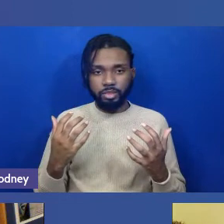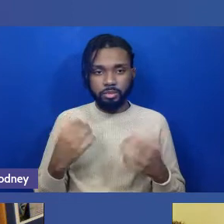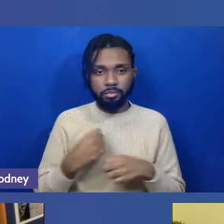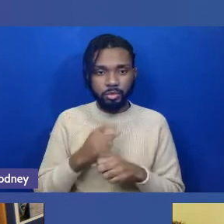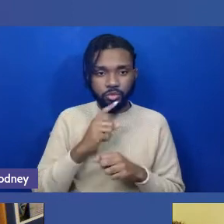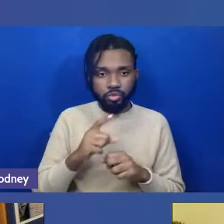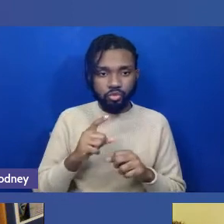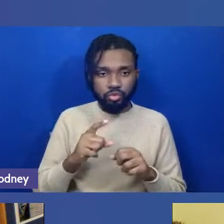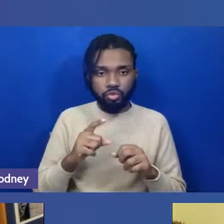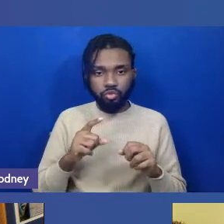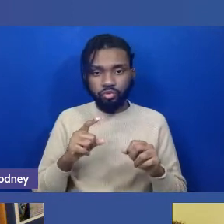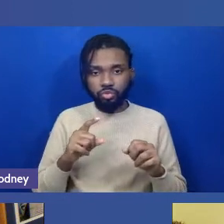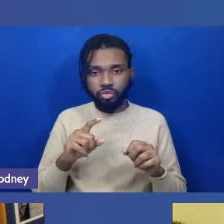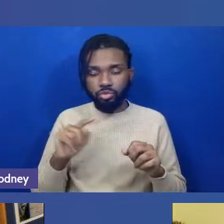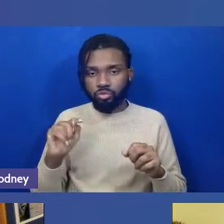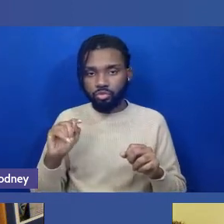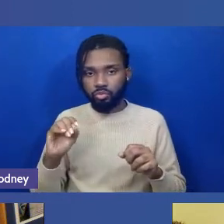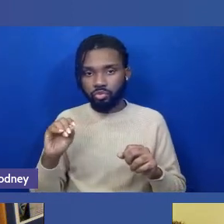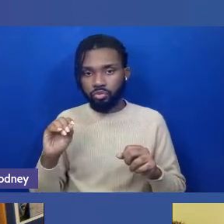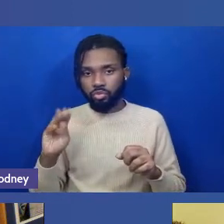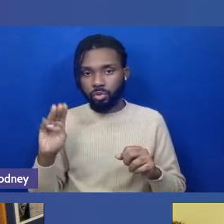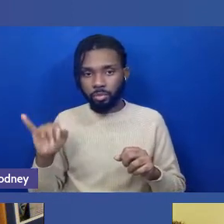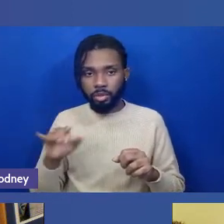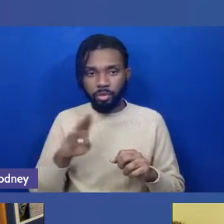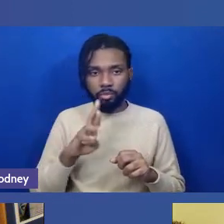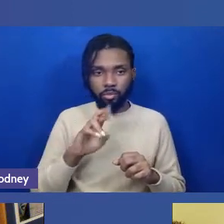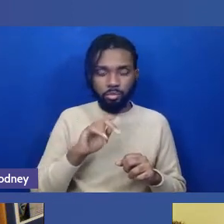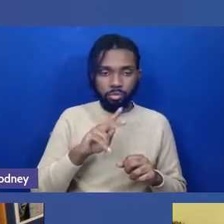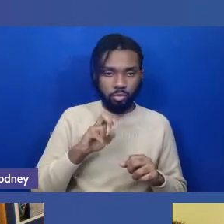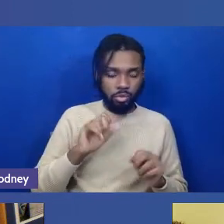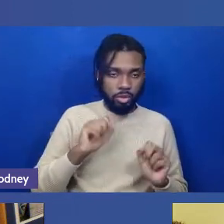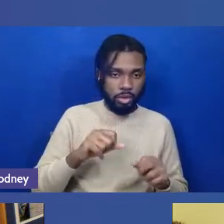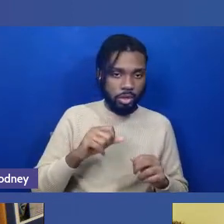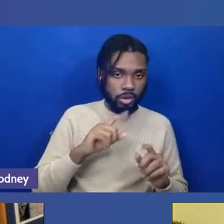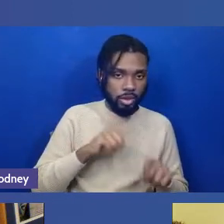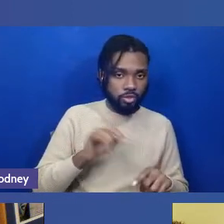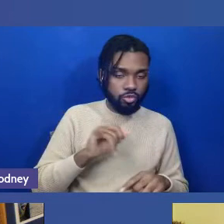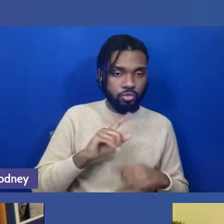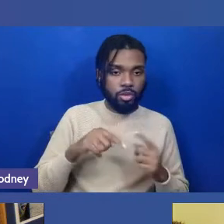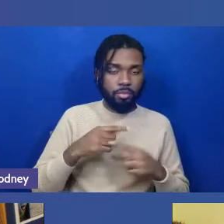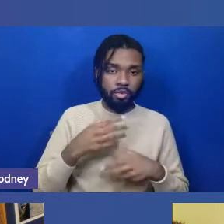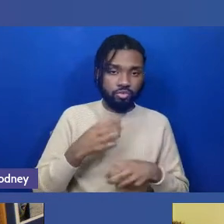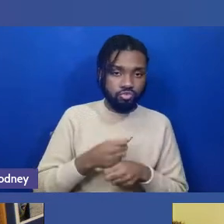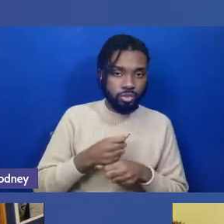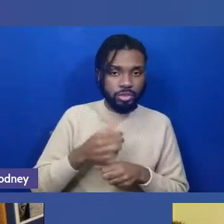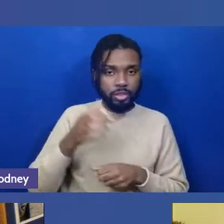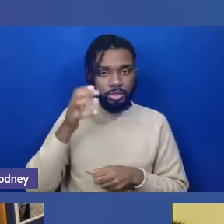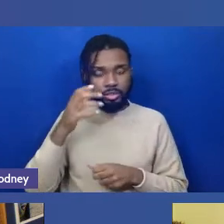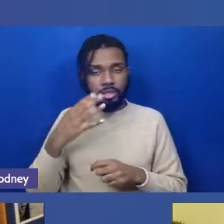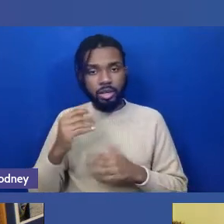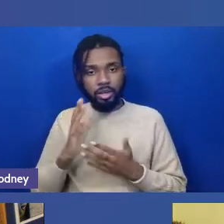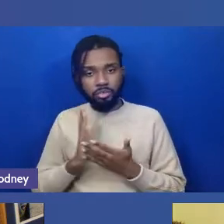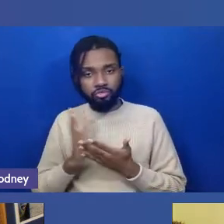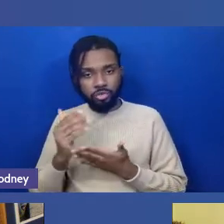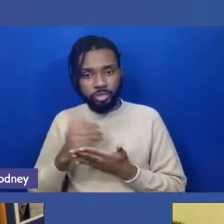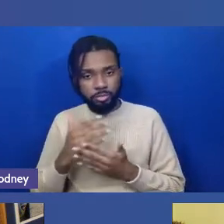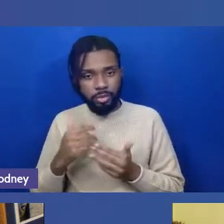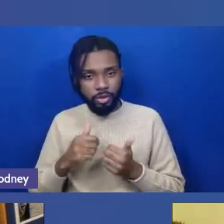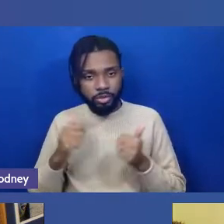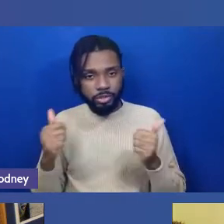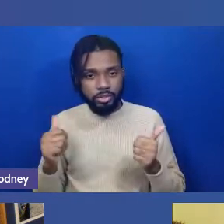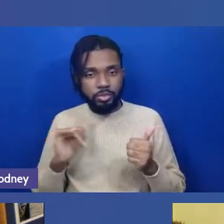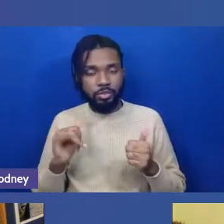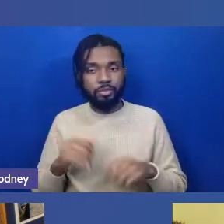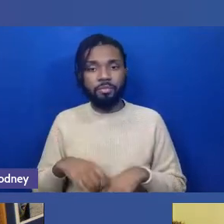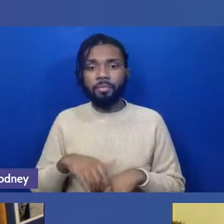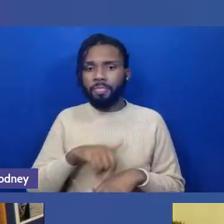Brooke and Tommy on this question of trust, listening, and transparency. And I also, the other question I'm